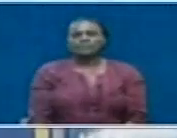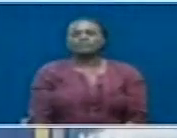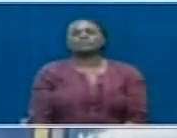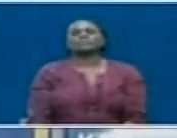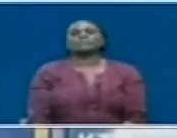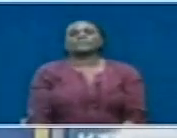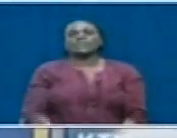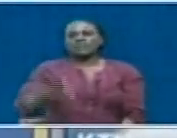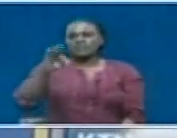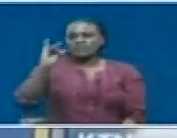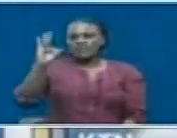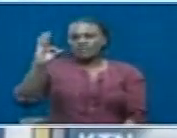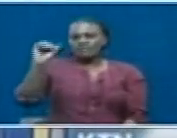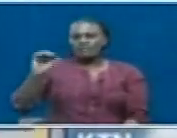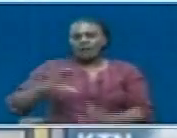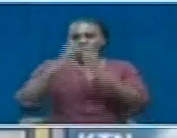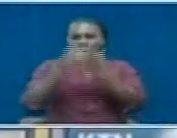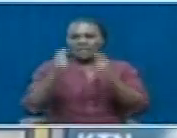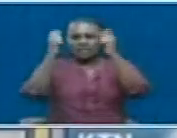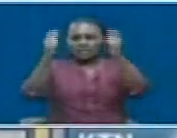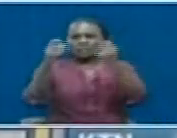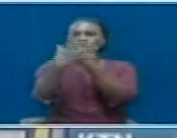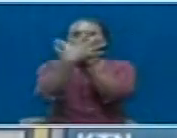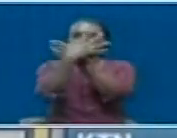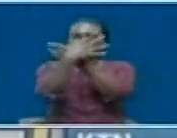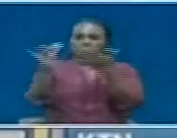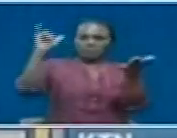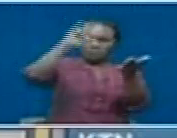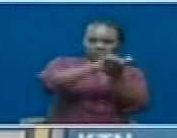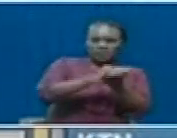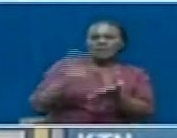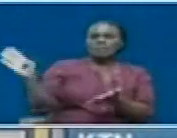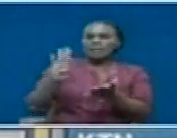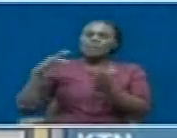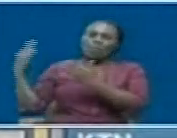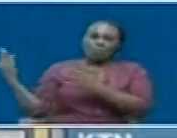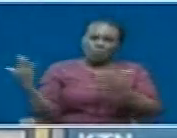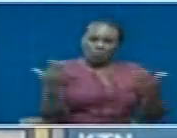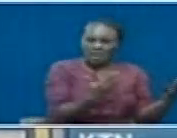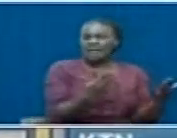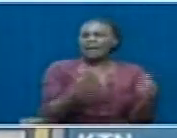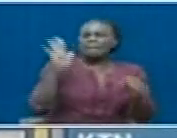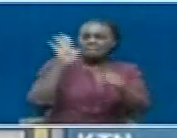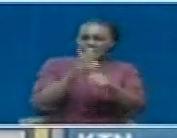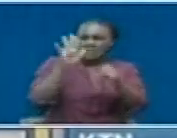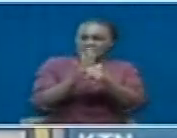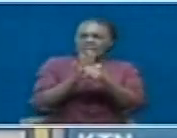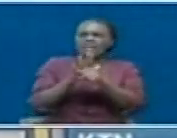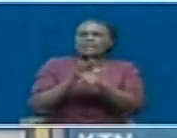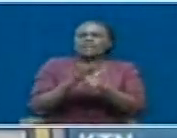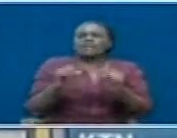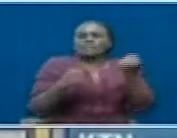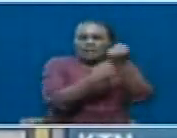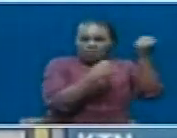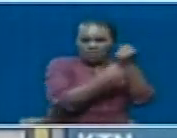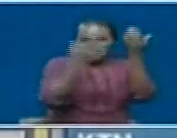And the new FIFA World Champions Germany arrived in Berlin this morning to a rousing welcome mounted by hundreds of thousands of jubilant